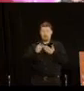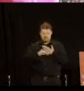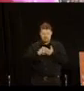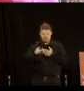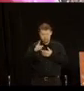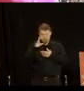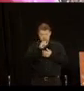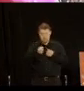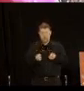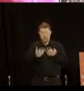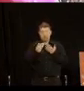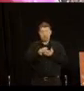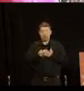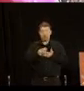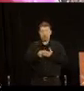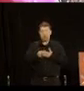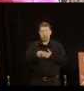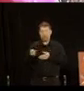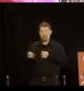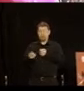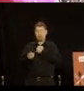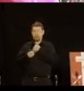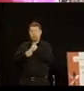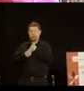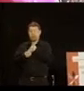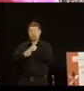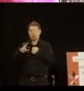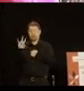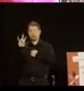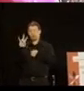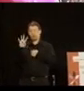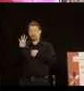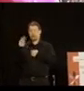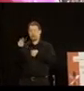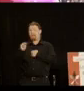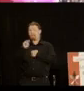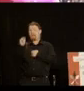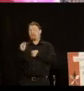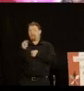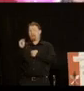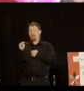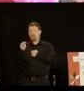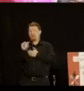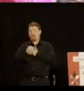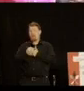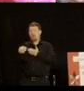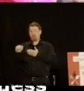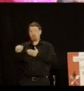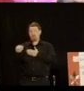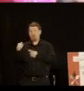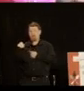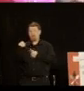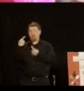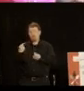they've saved so far? $75 million into these accounts.